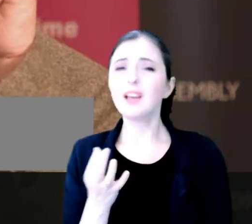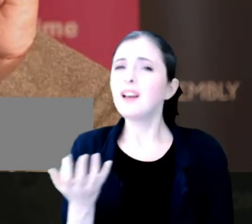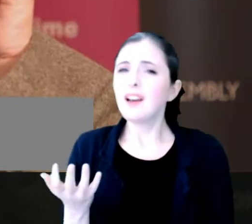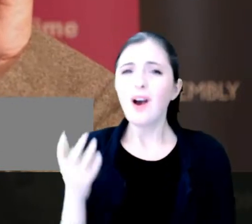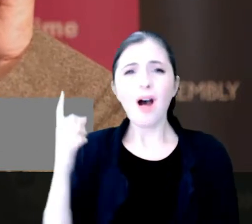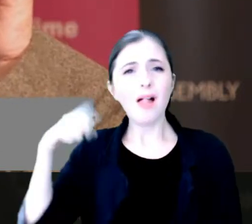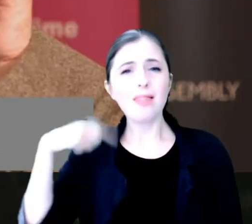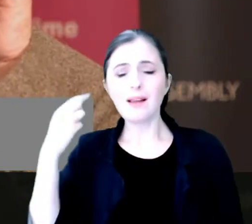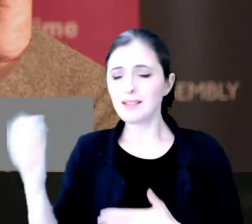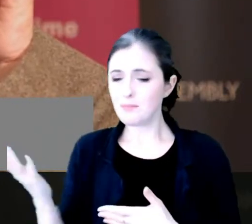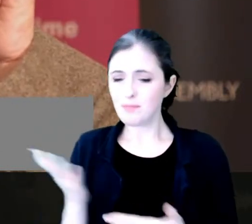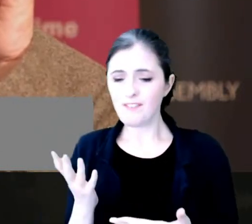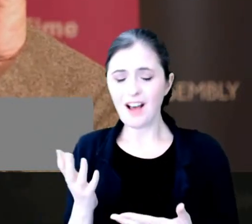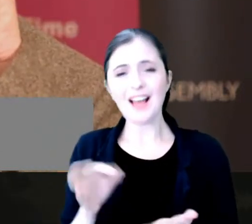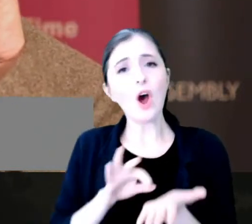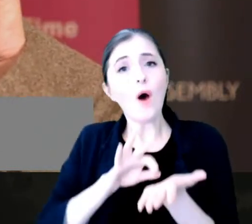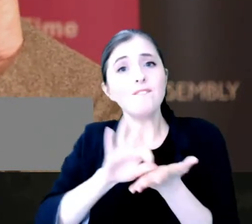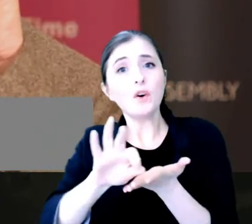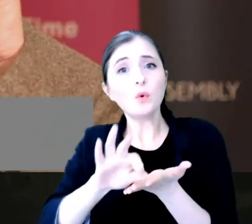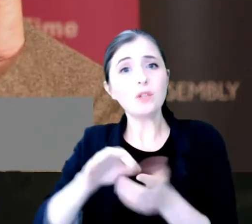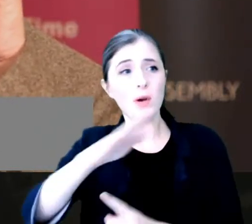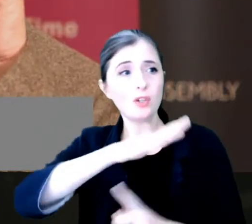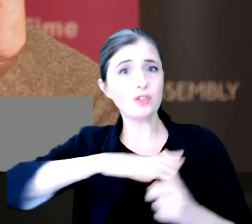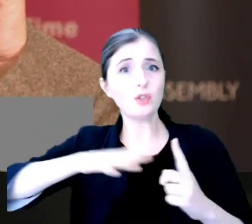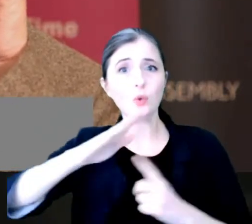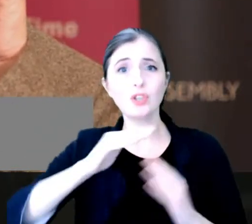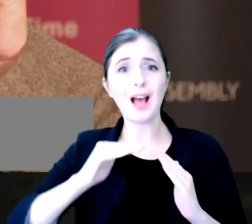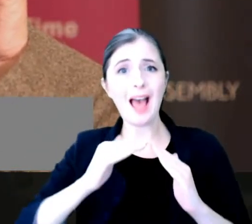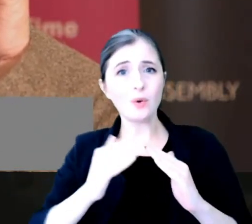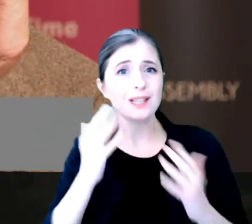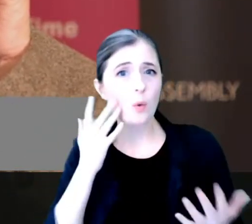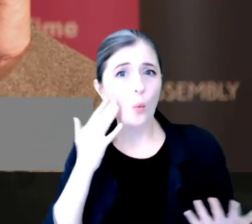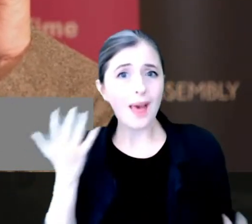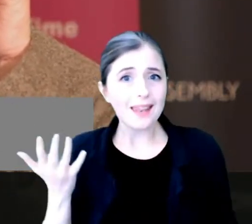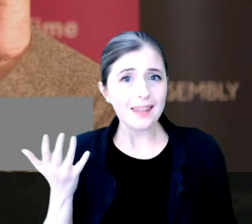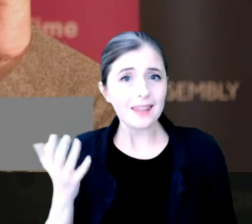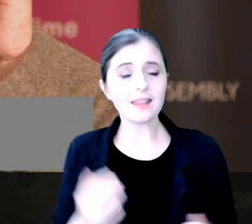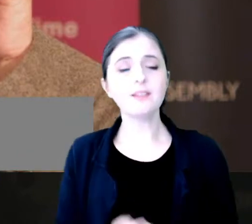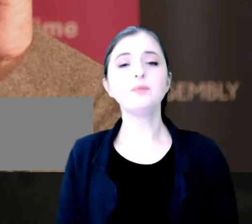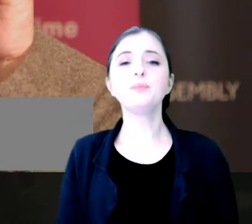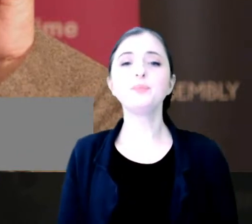social housing? And the third one, which is,